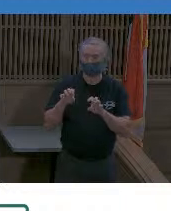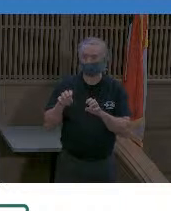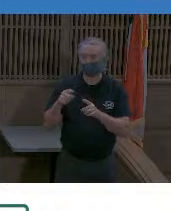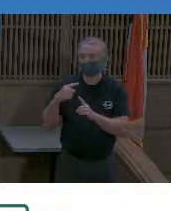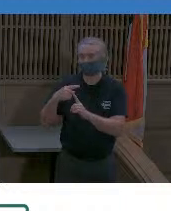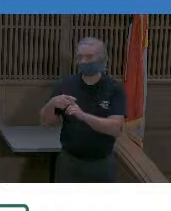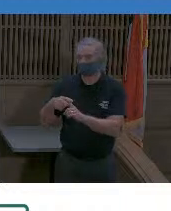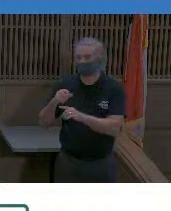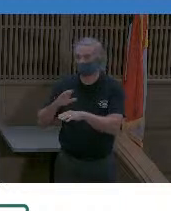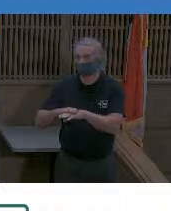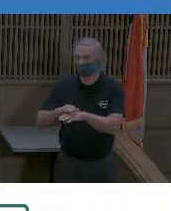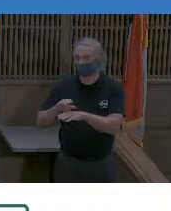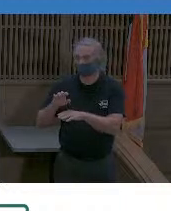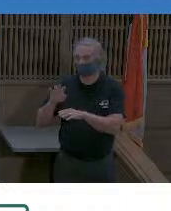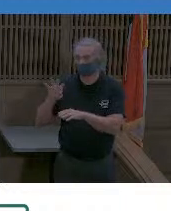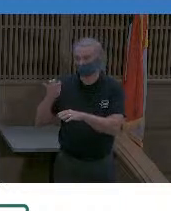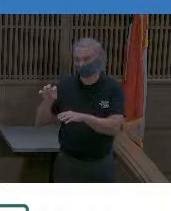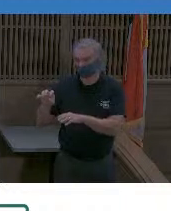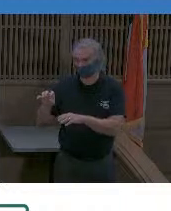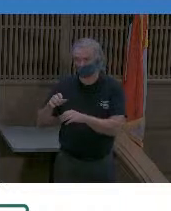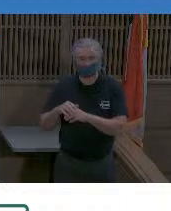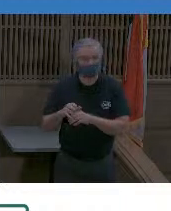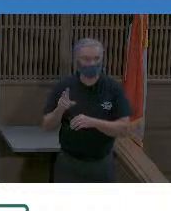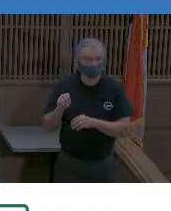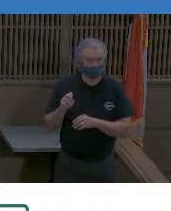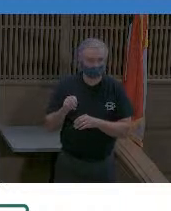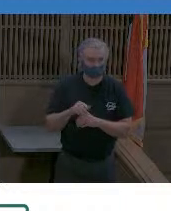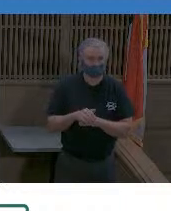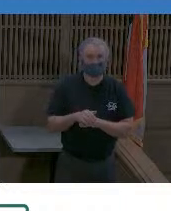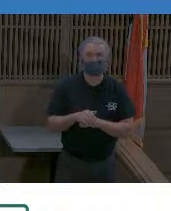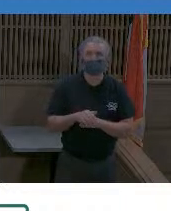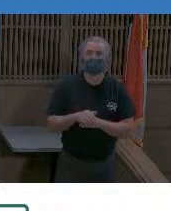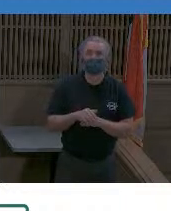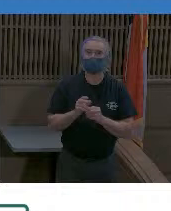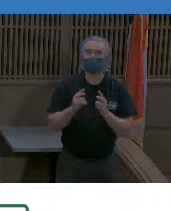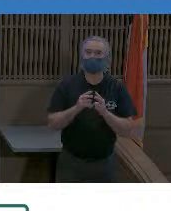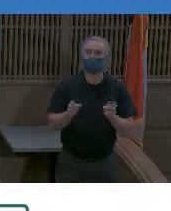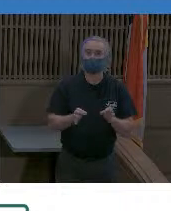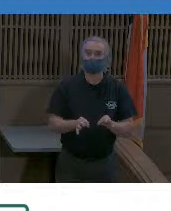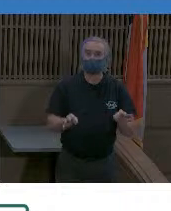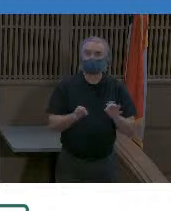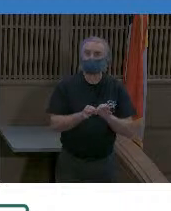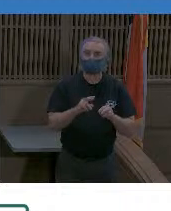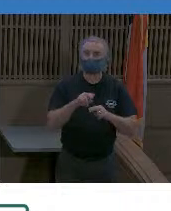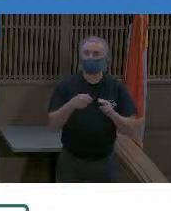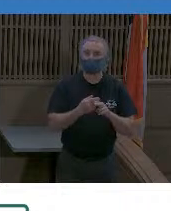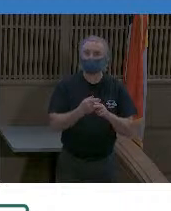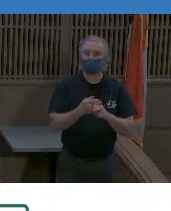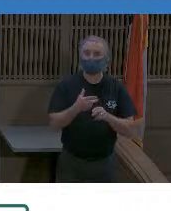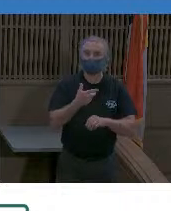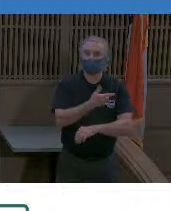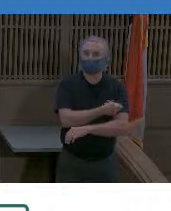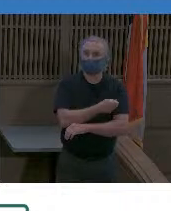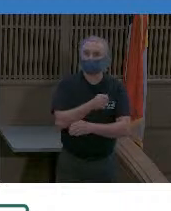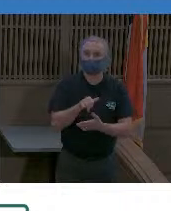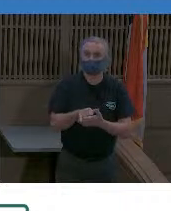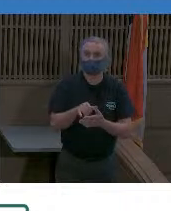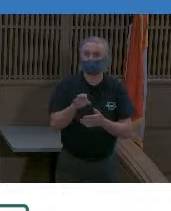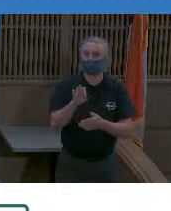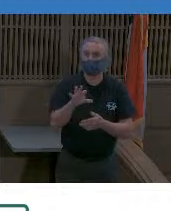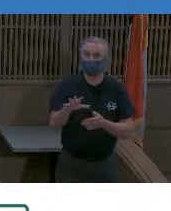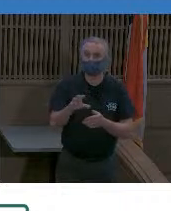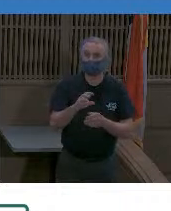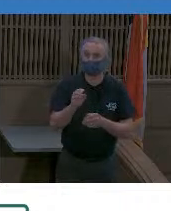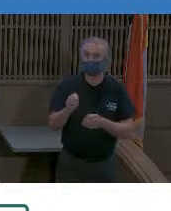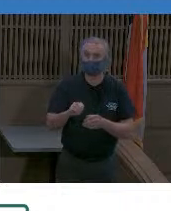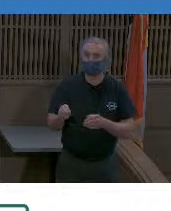test. So that's very important. What's really important, though, about the vaccination is that it's 95% effective